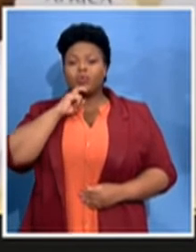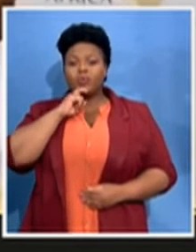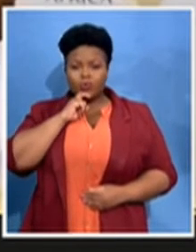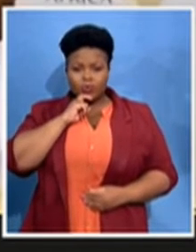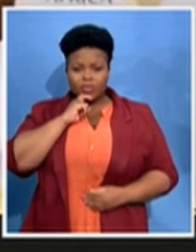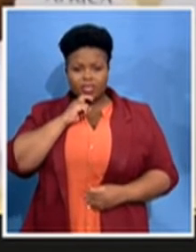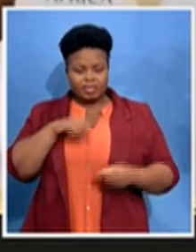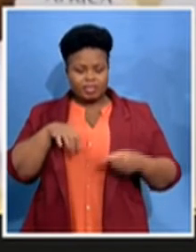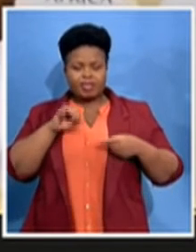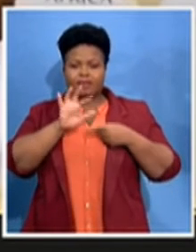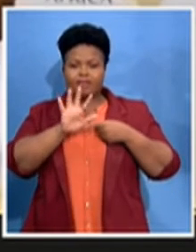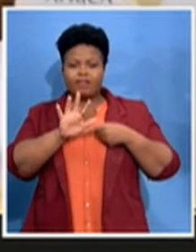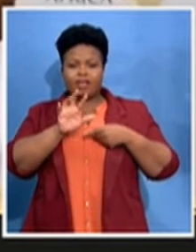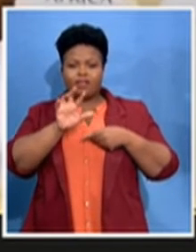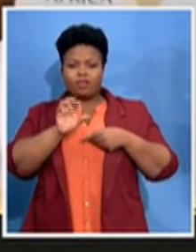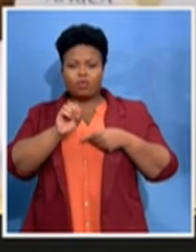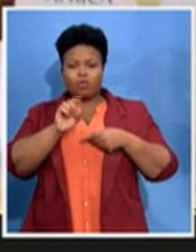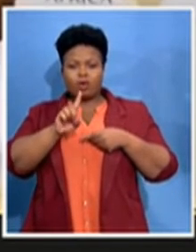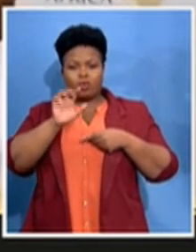501YV1 variant